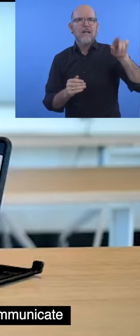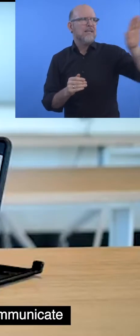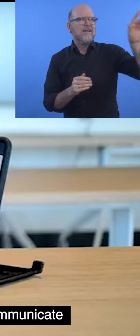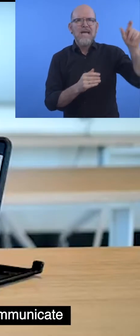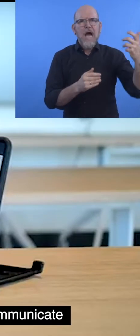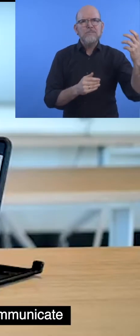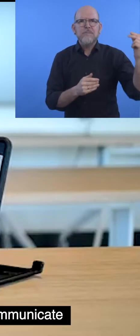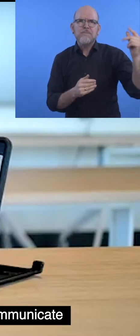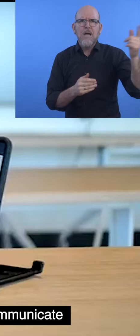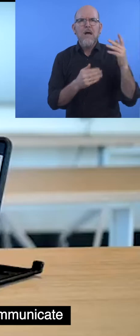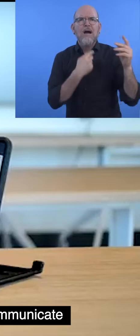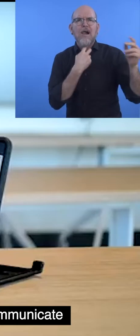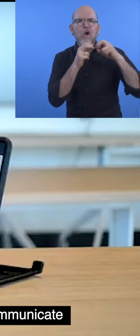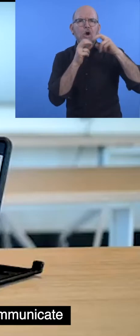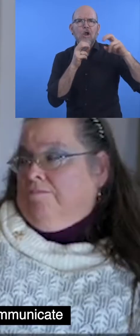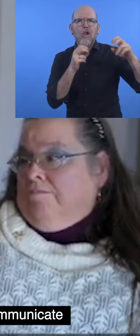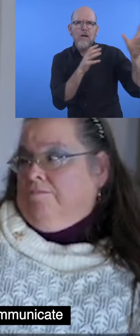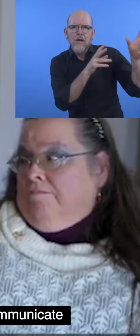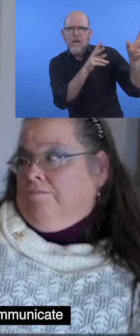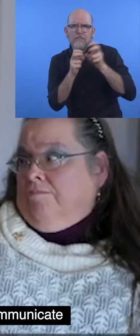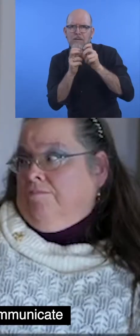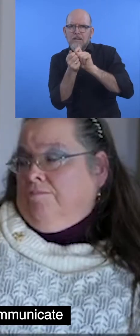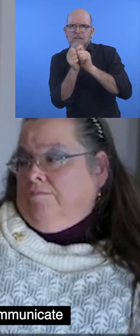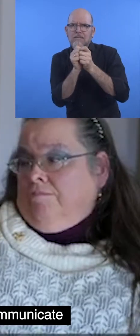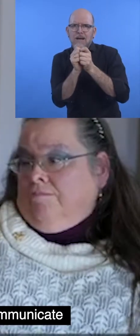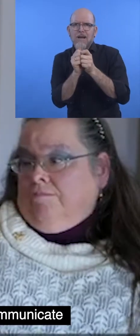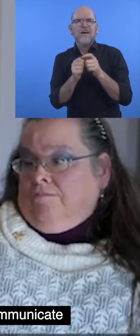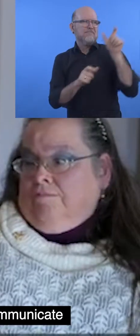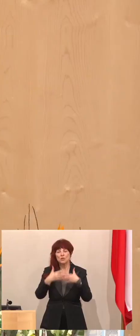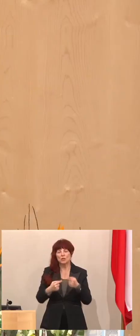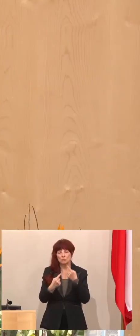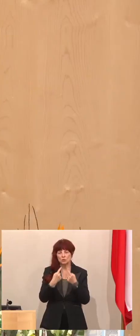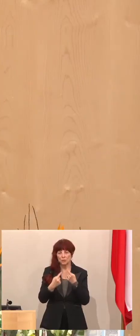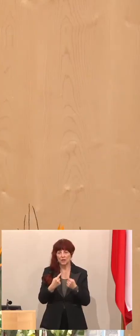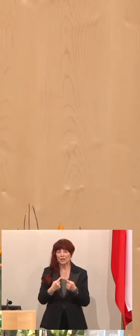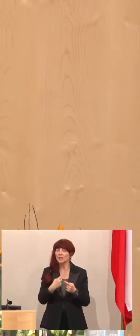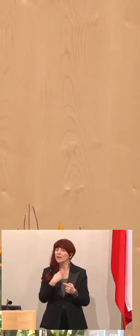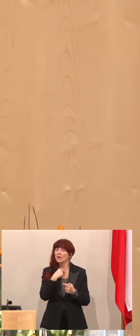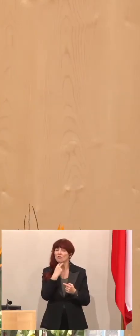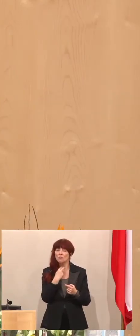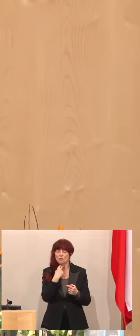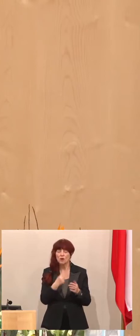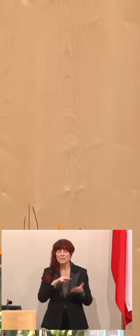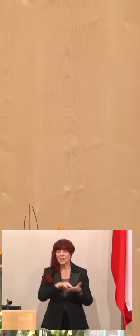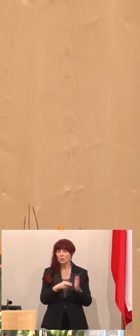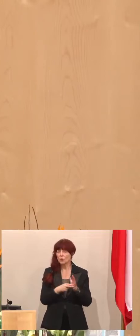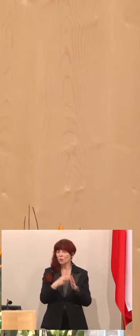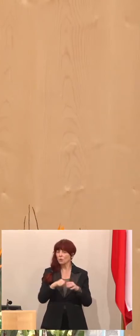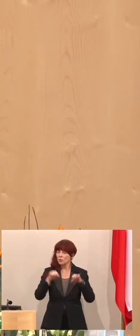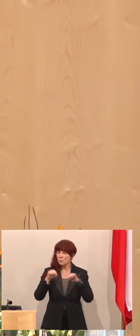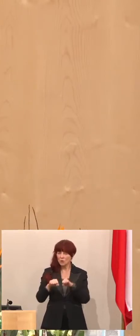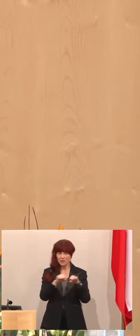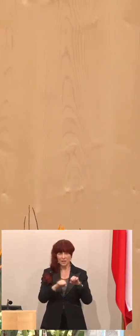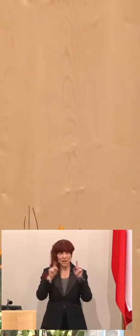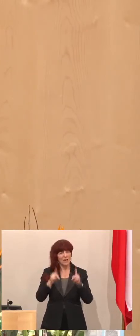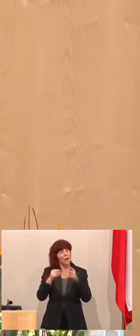to communicate in their own voice. Voice technology has the potential to provide a whole new